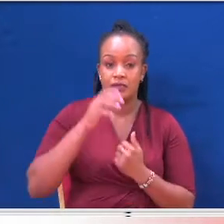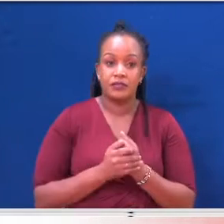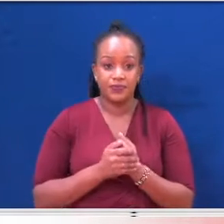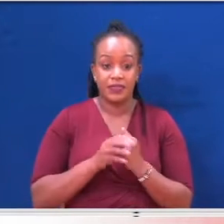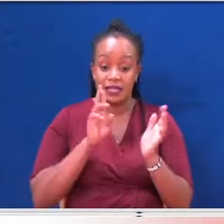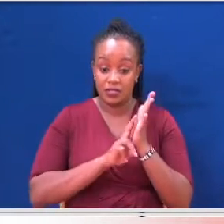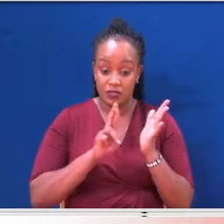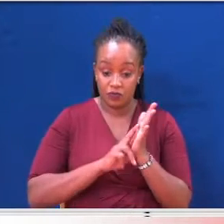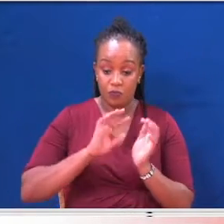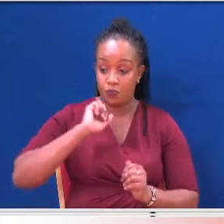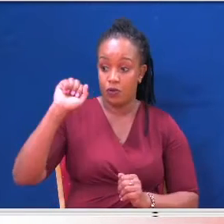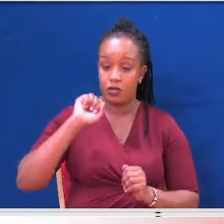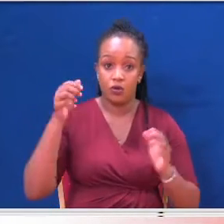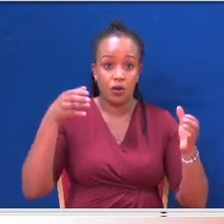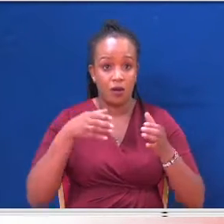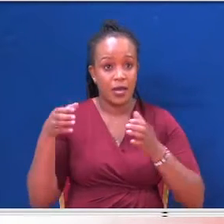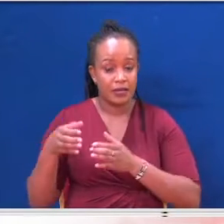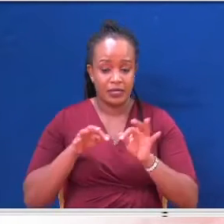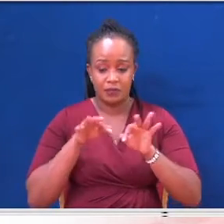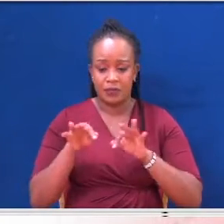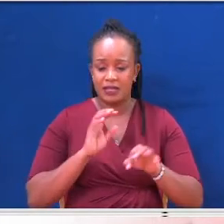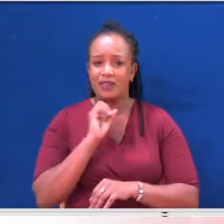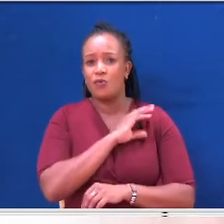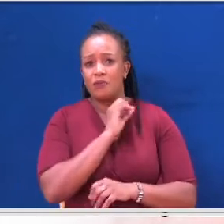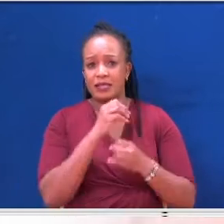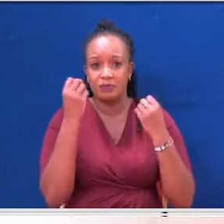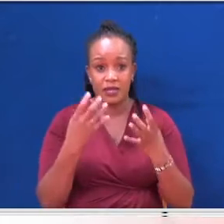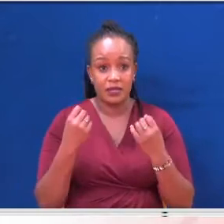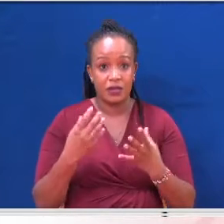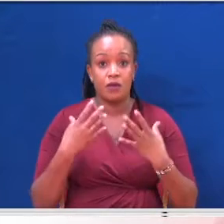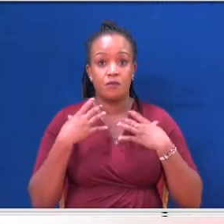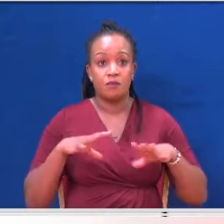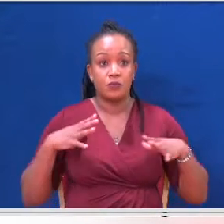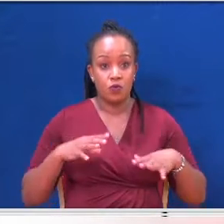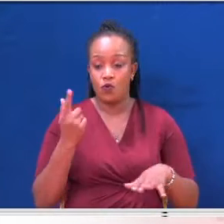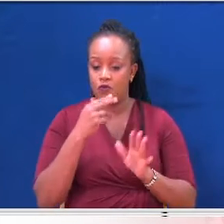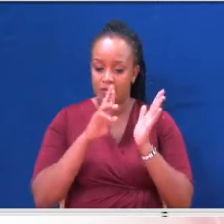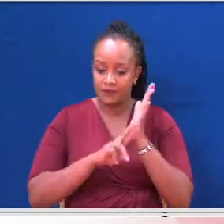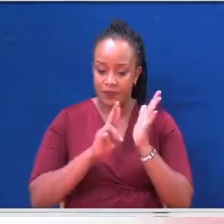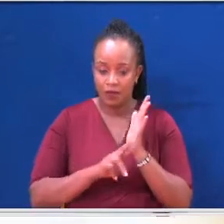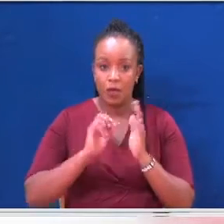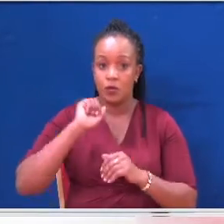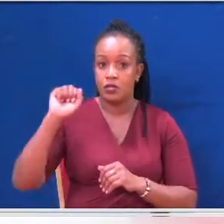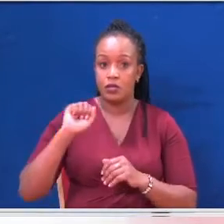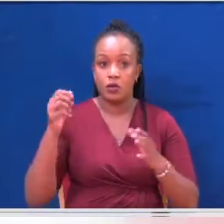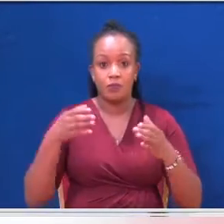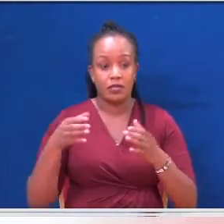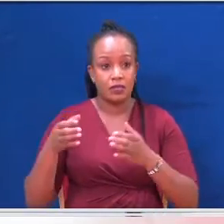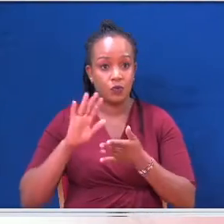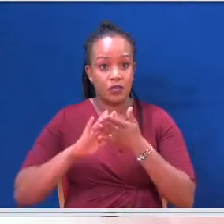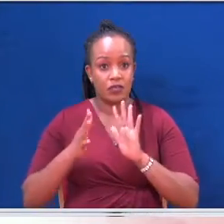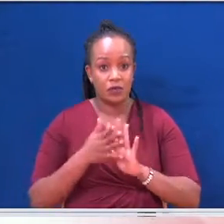her office has received millions of complaints from Kenyans who had been registered by political parties without their consent. When you